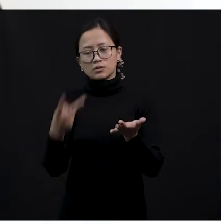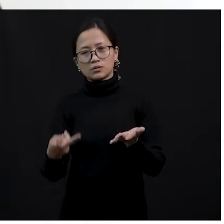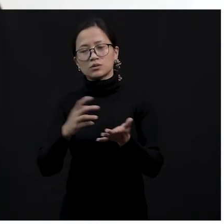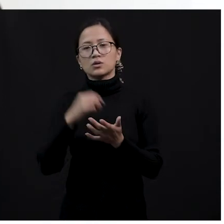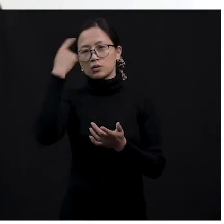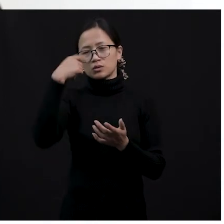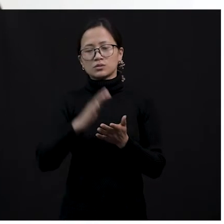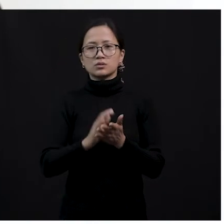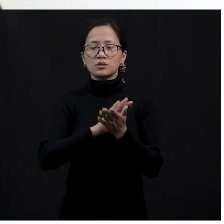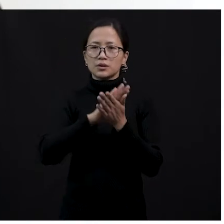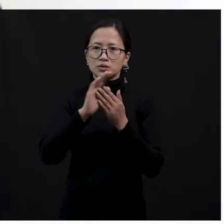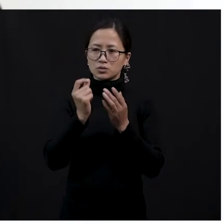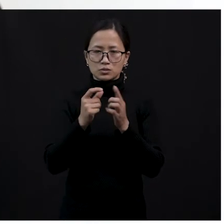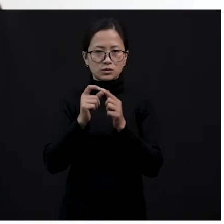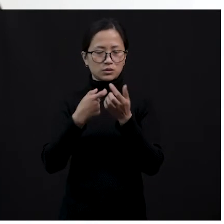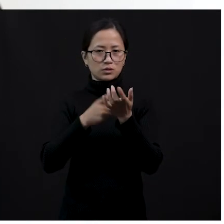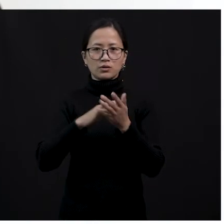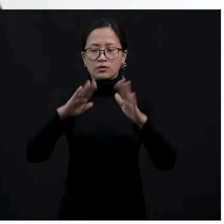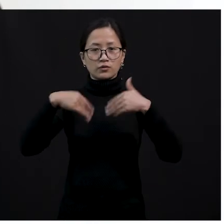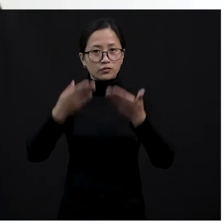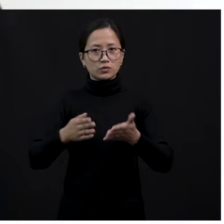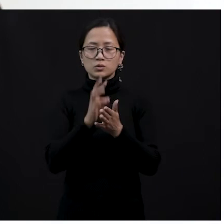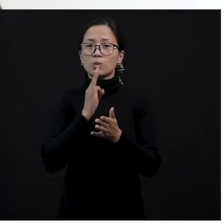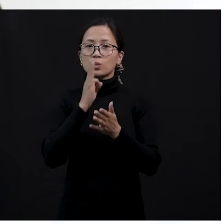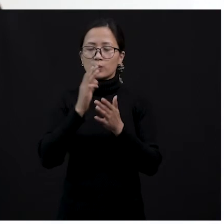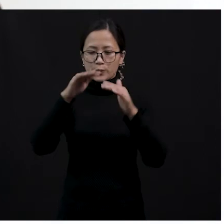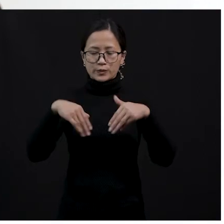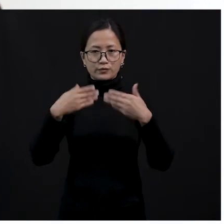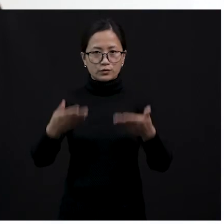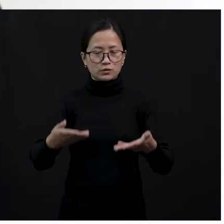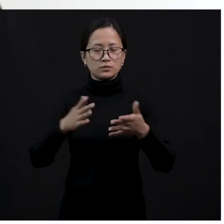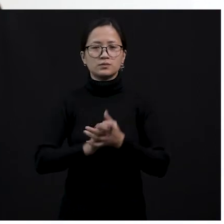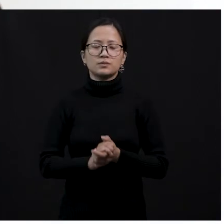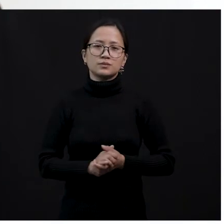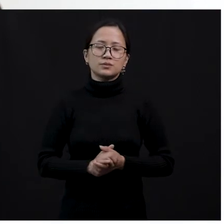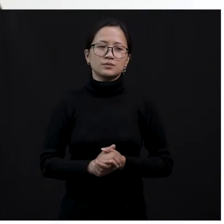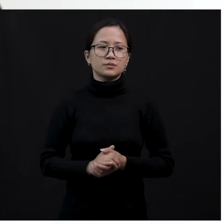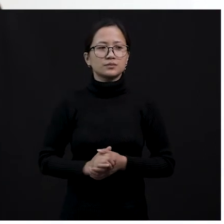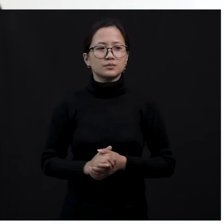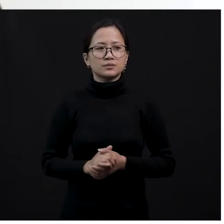fainted at Choudhury Falls. So, for real, he had got injured.